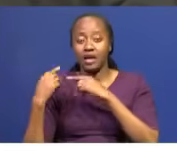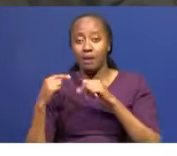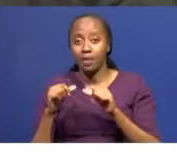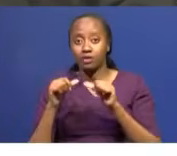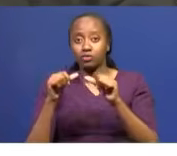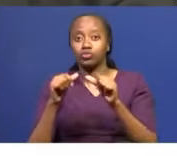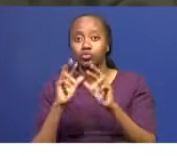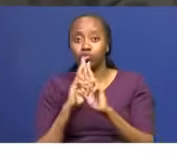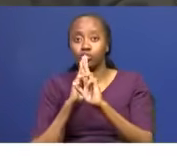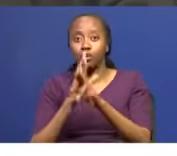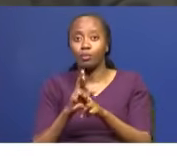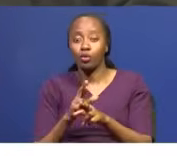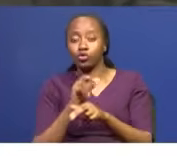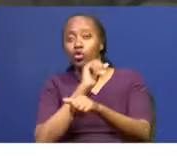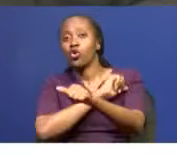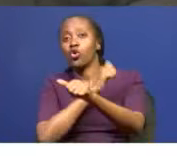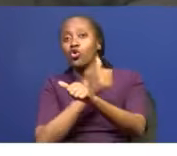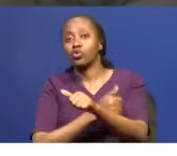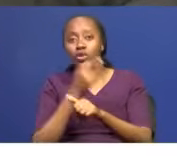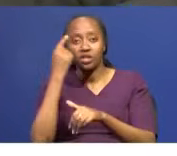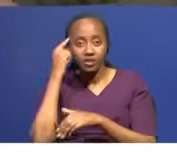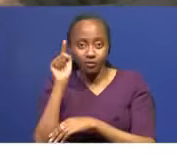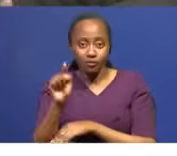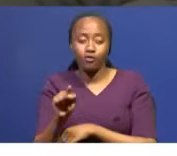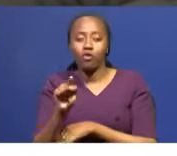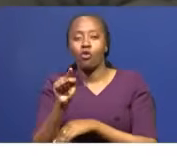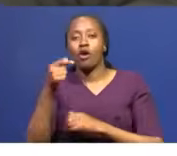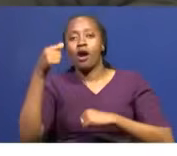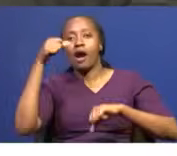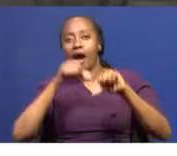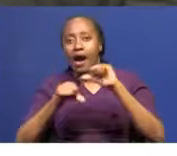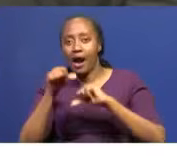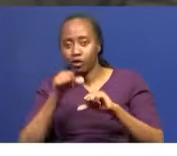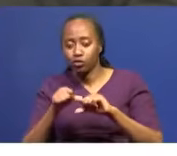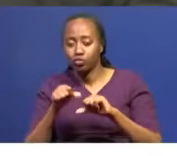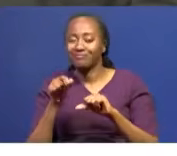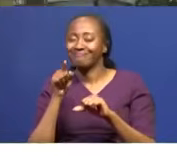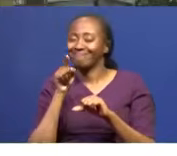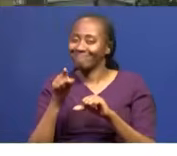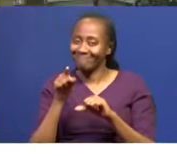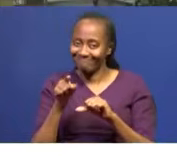the authority to charge the former Kakamega governor now stands activated.